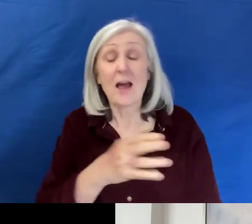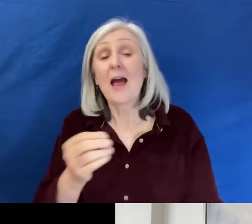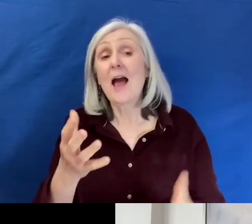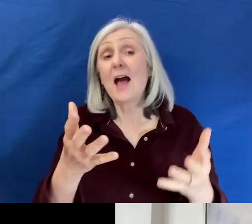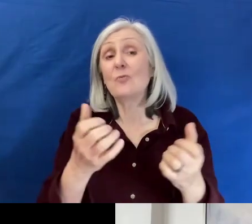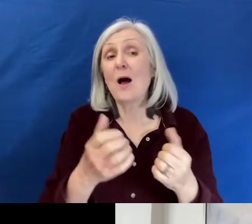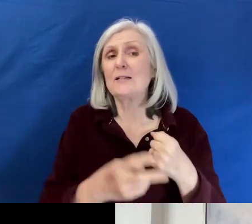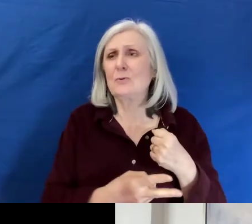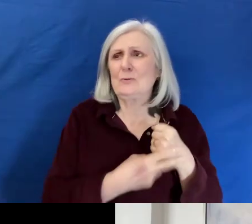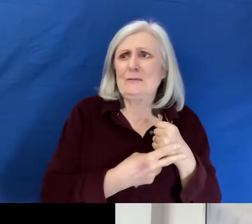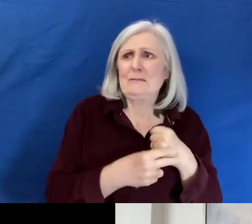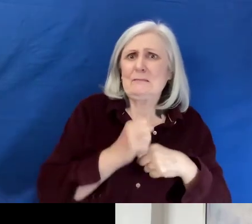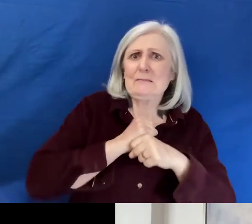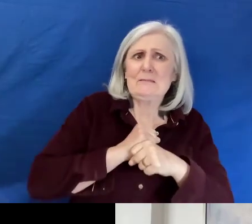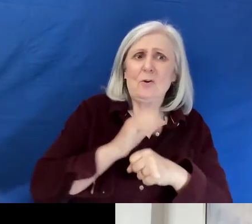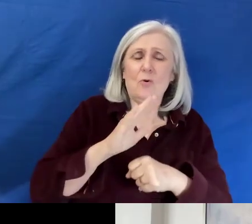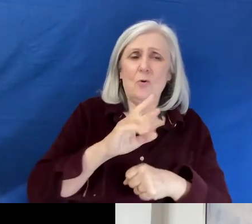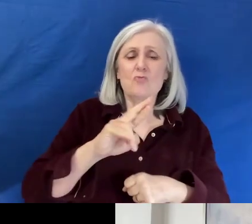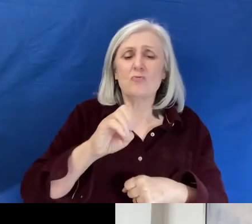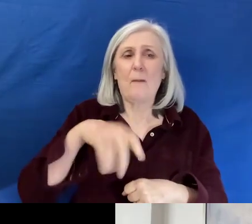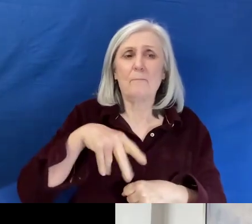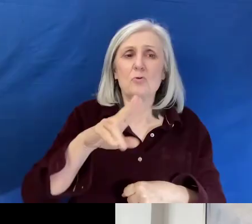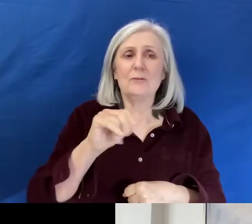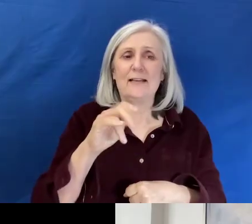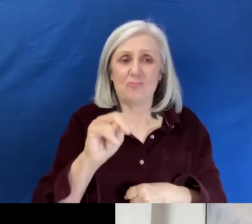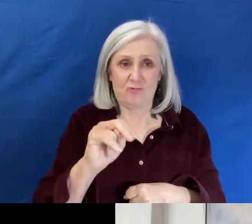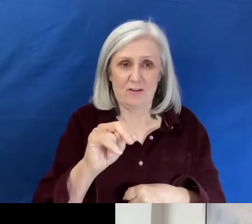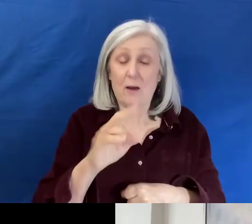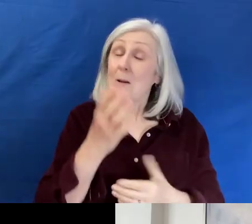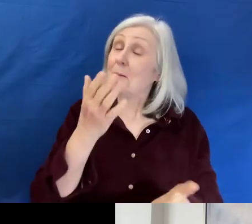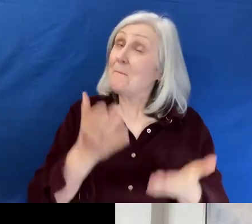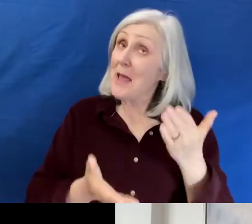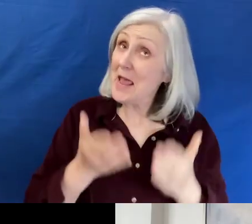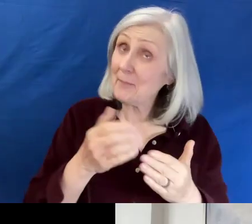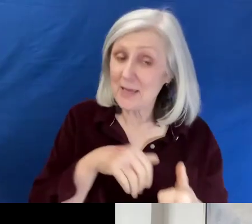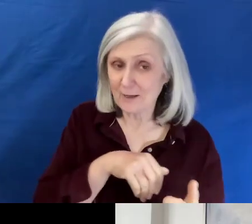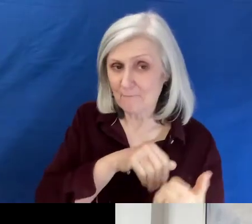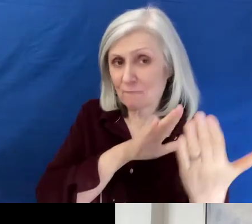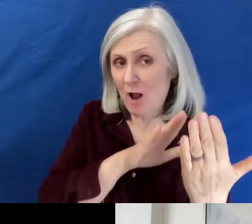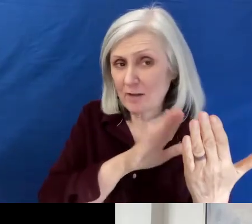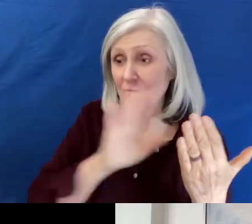her reputation and also perhaps confront her old